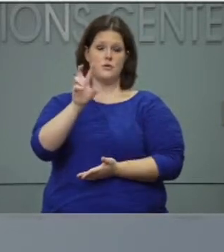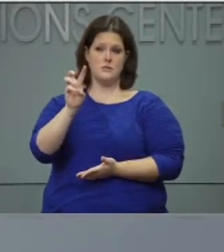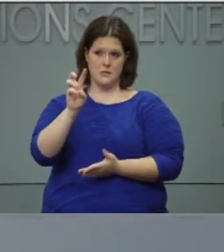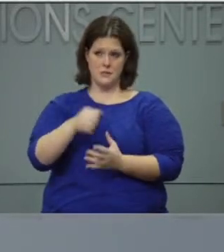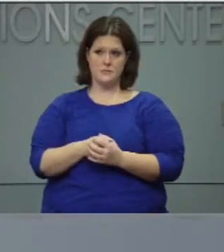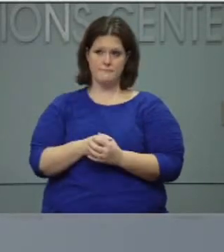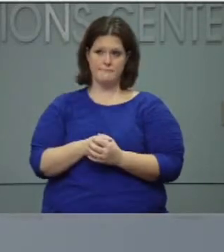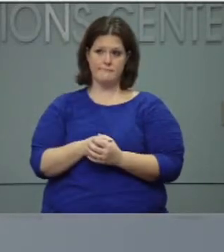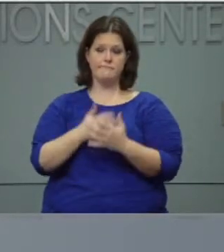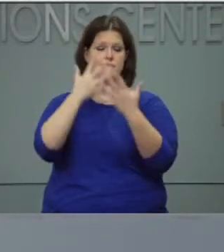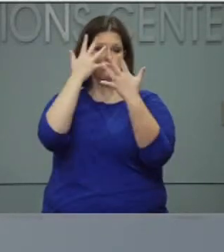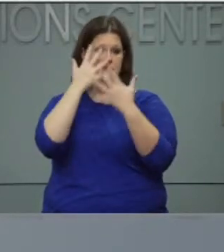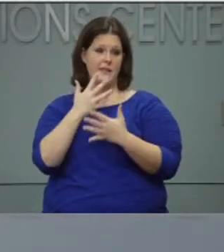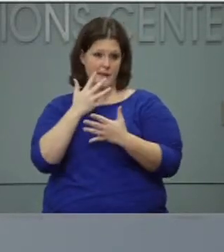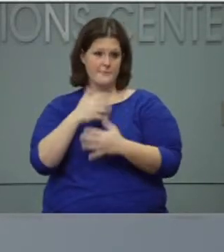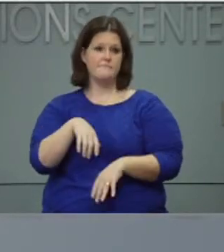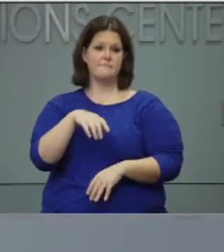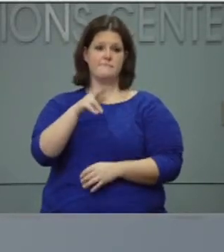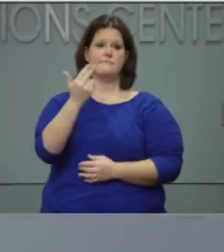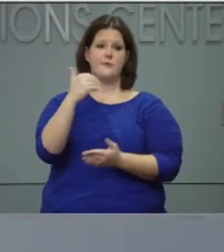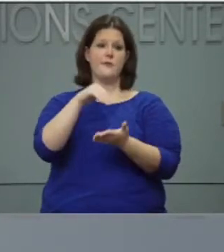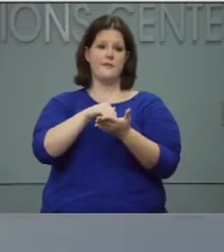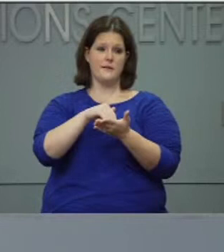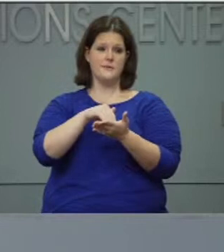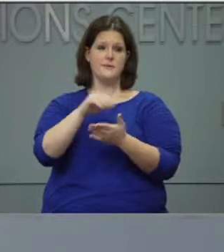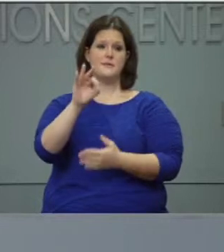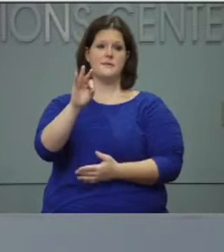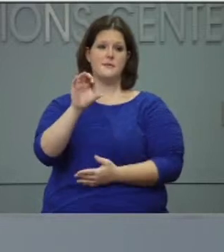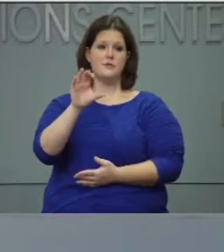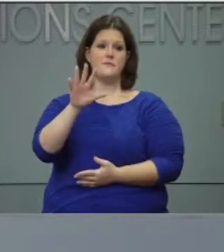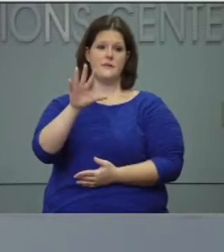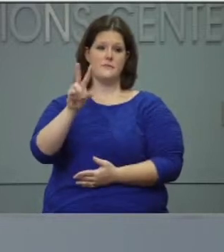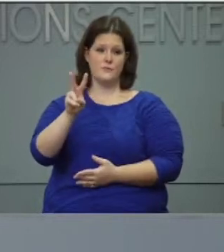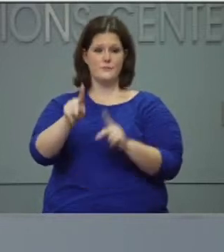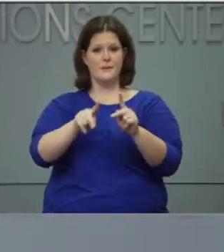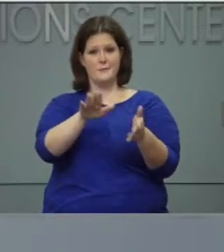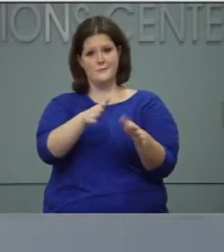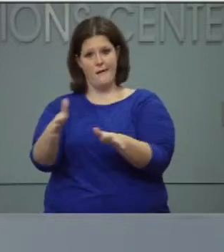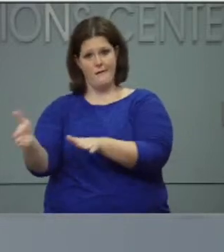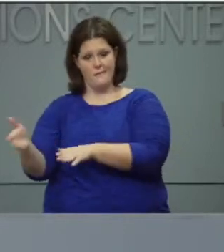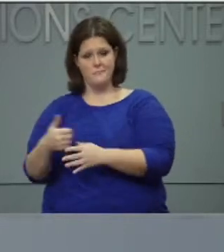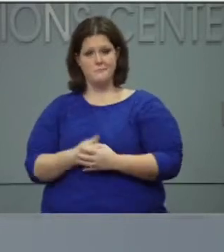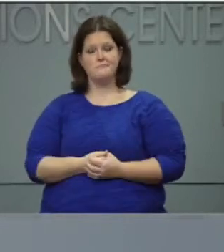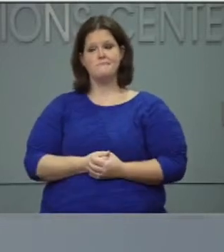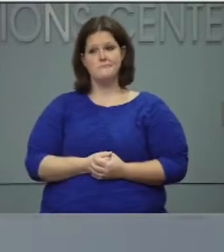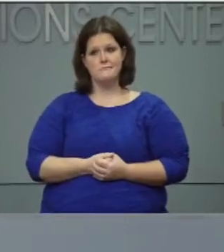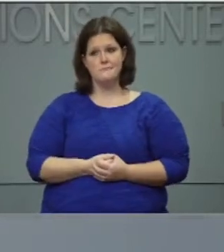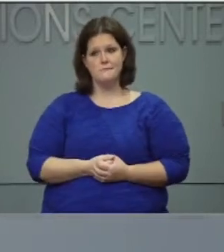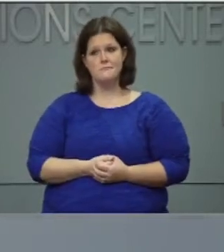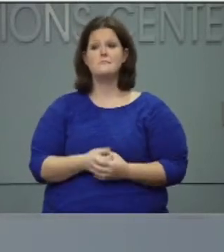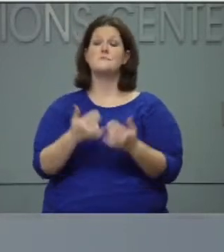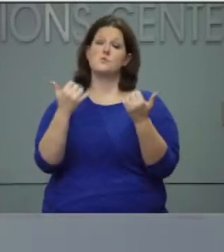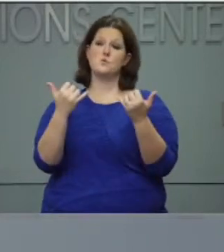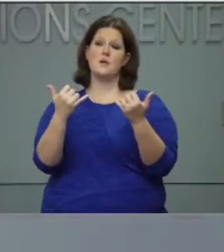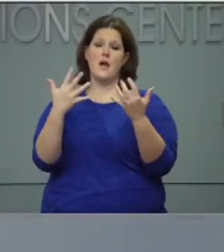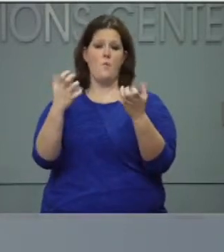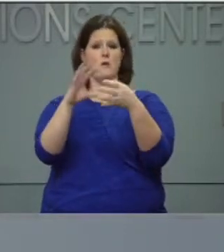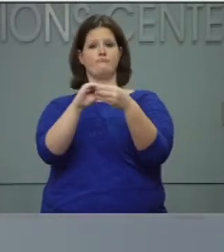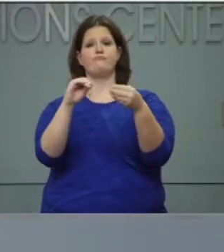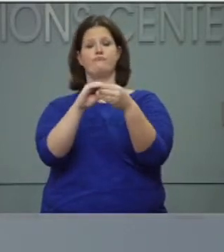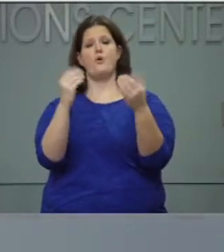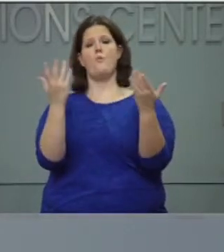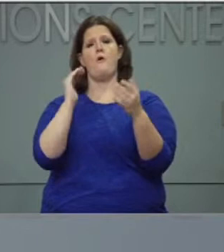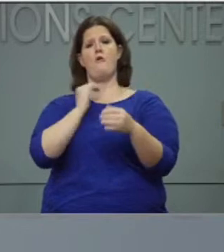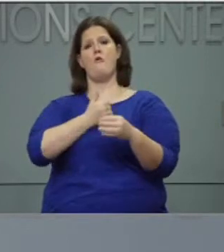13,952 people who've died. Today we'll share updates and our state's metrics. But first, I